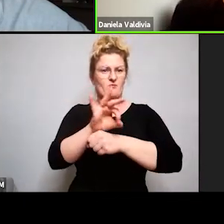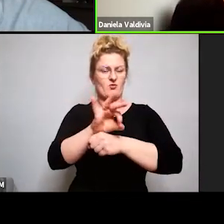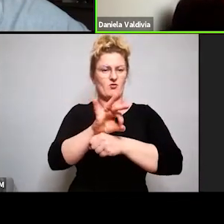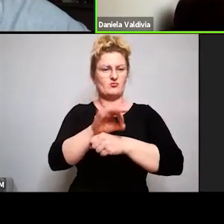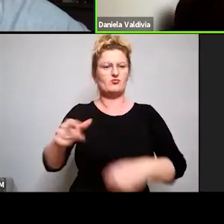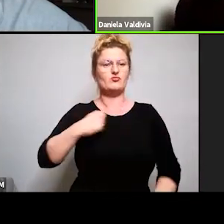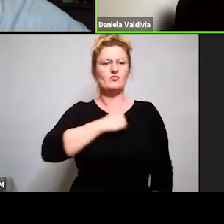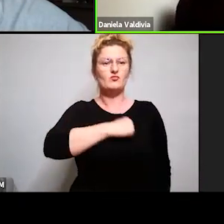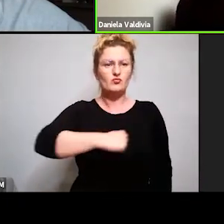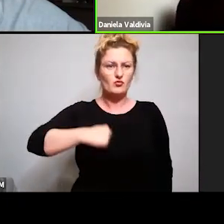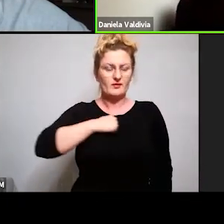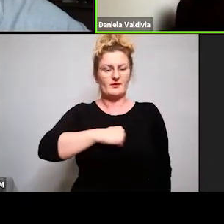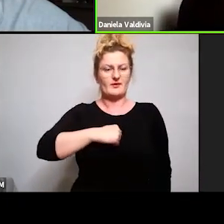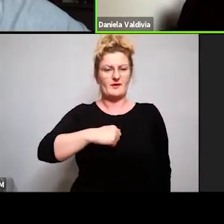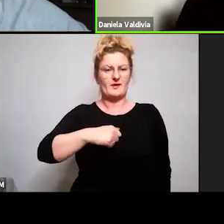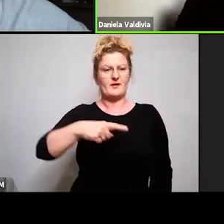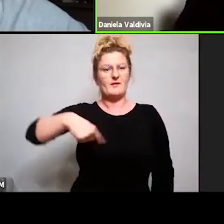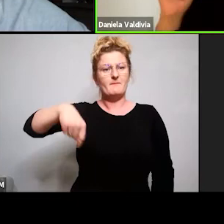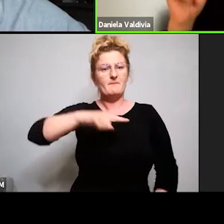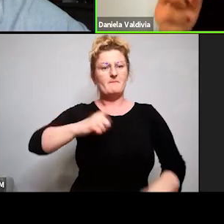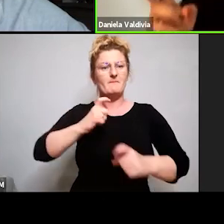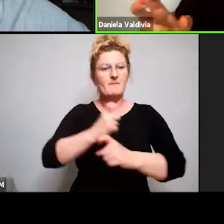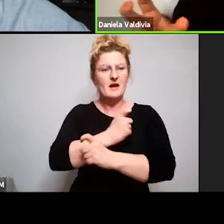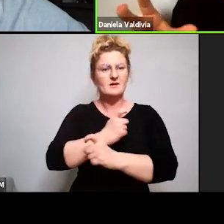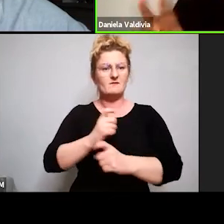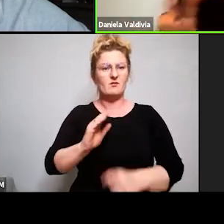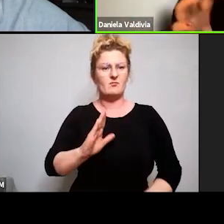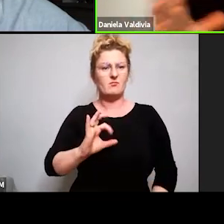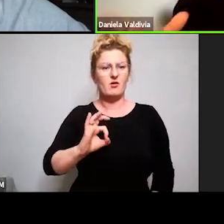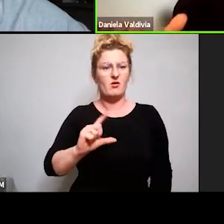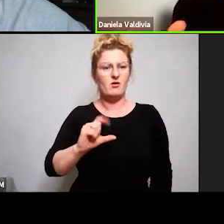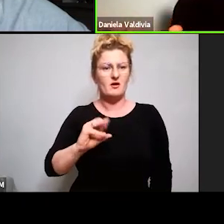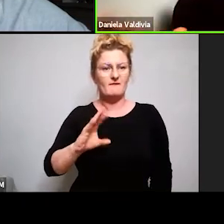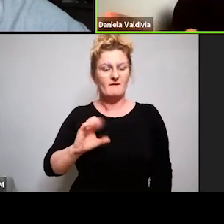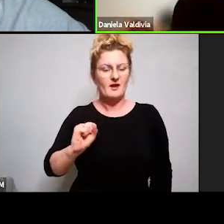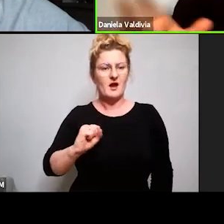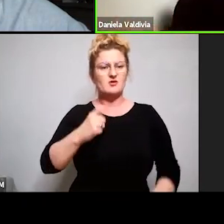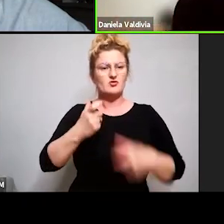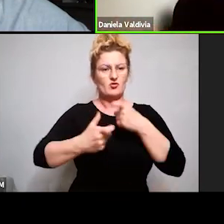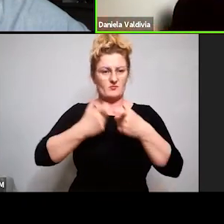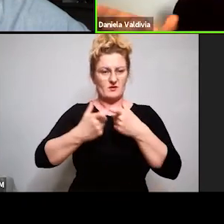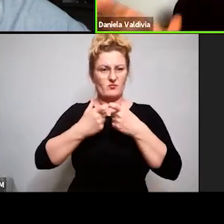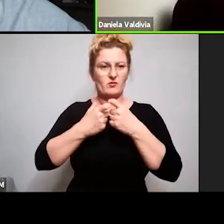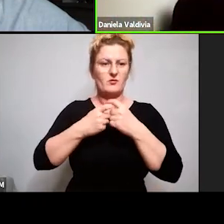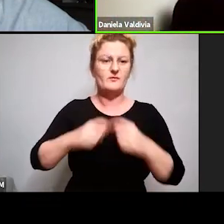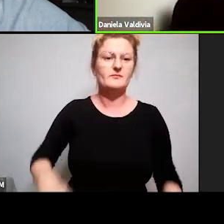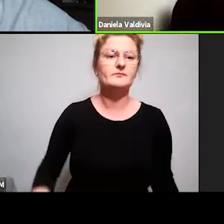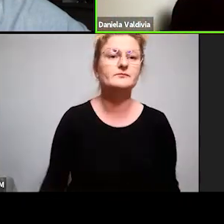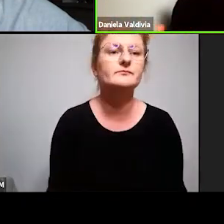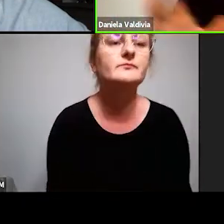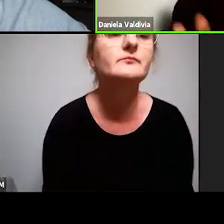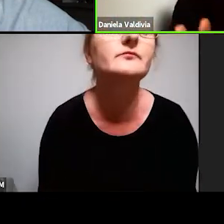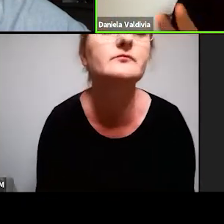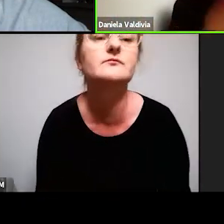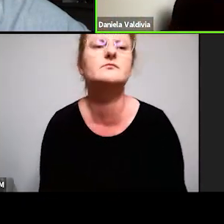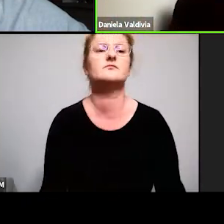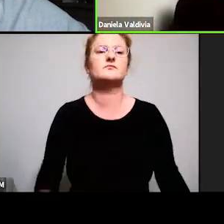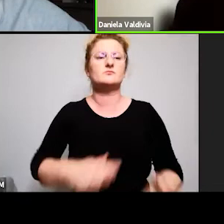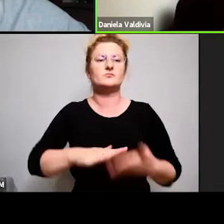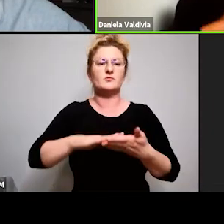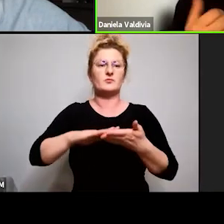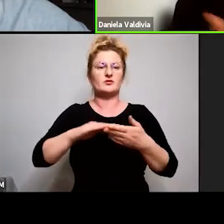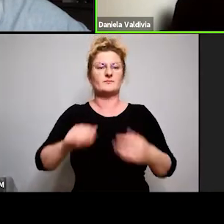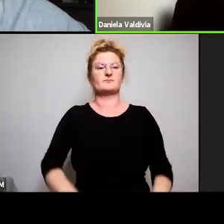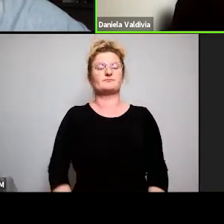have created a police division, particularly to observe cases